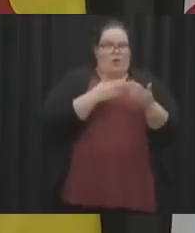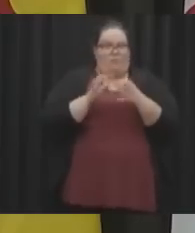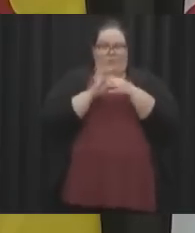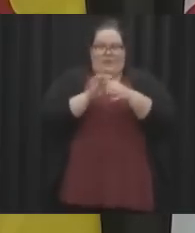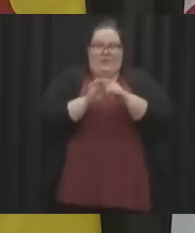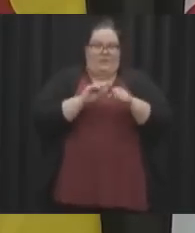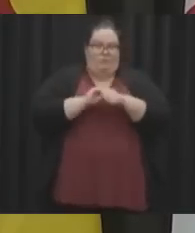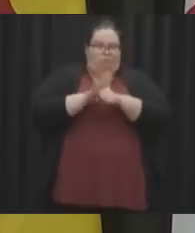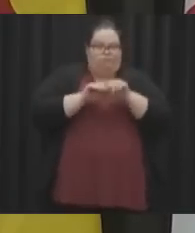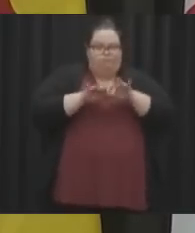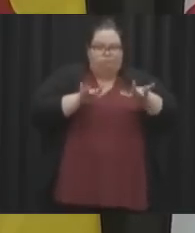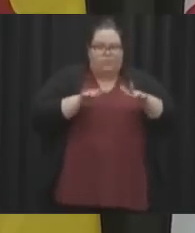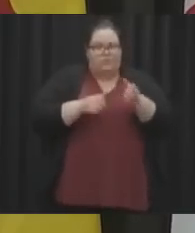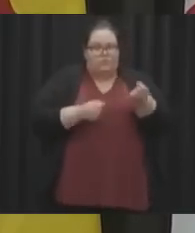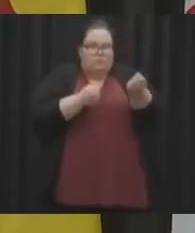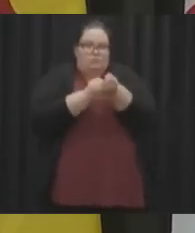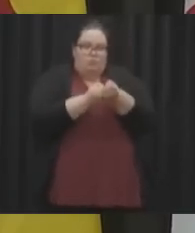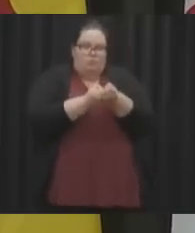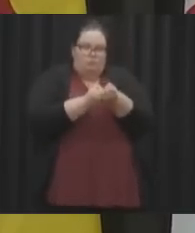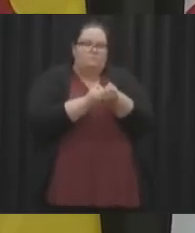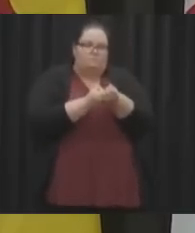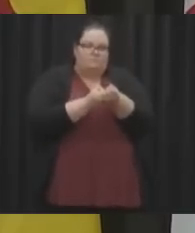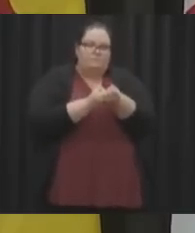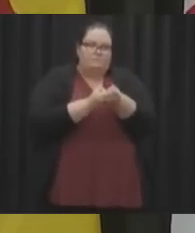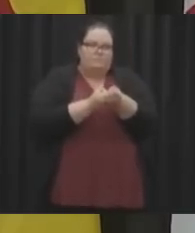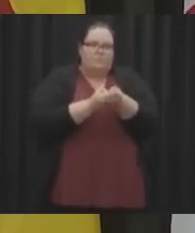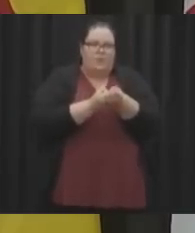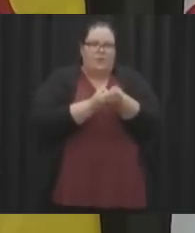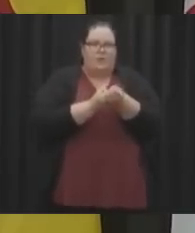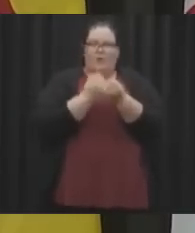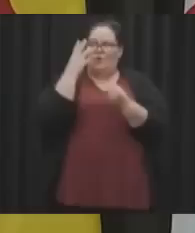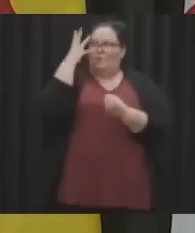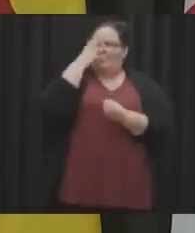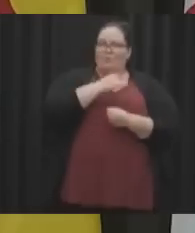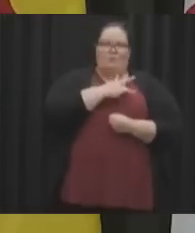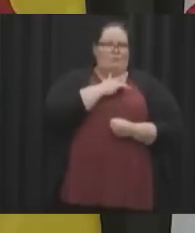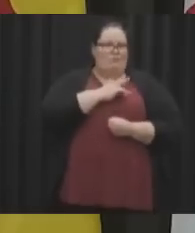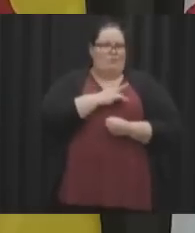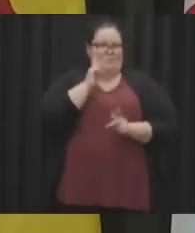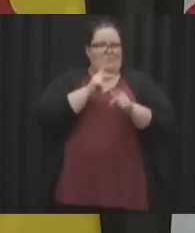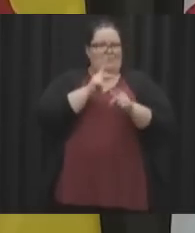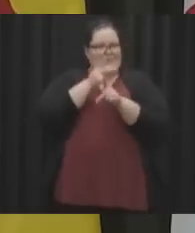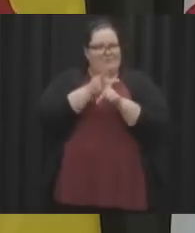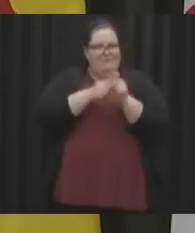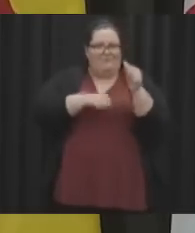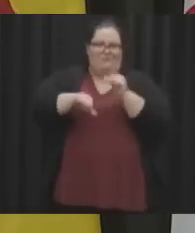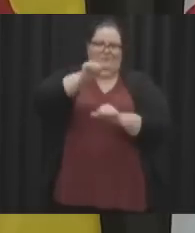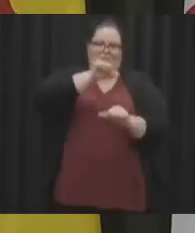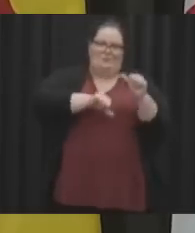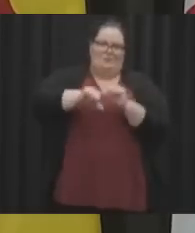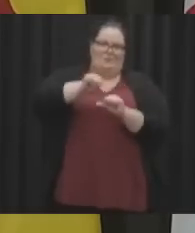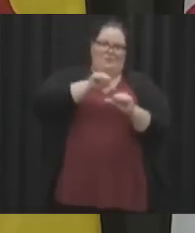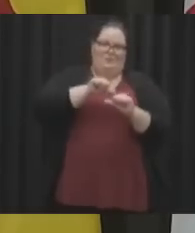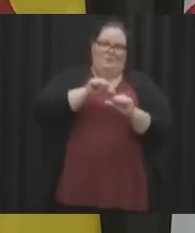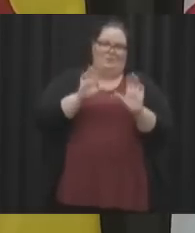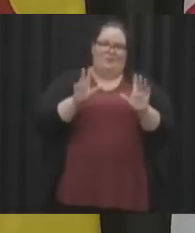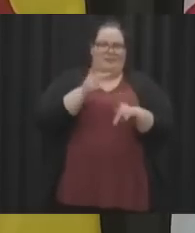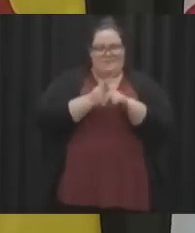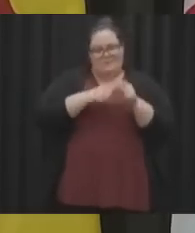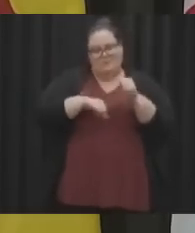moment. Soyez honnêtes, nous avons tous besoin de votre soutien en ce moment. Et avant tout,